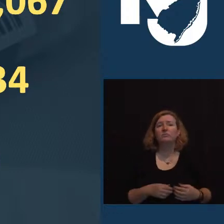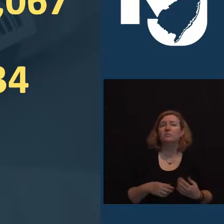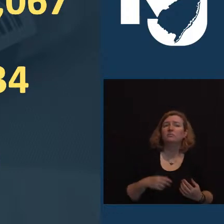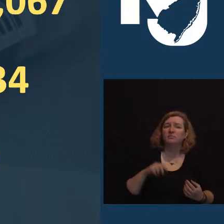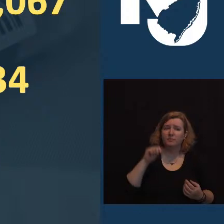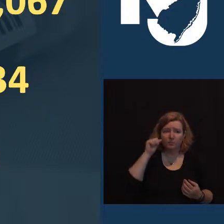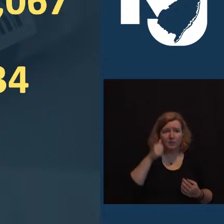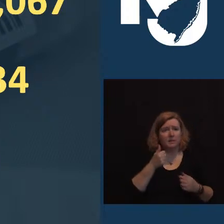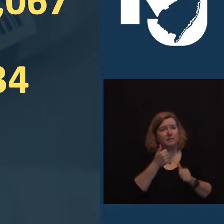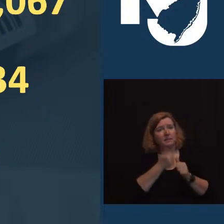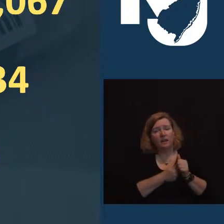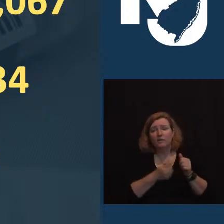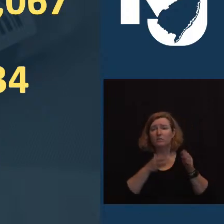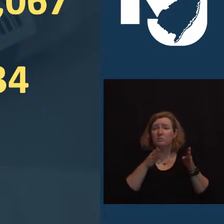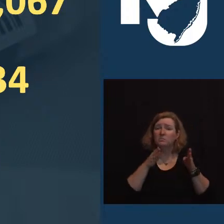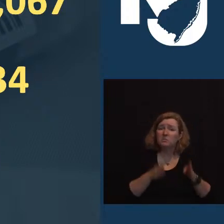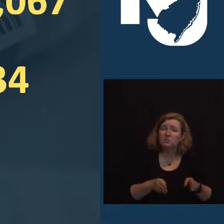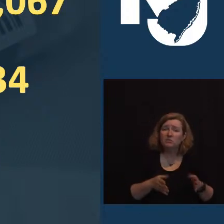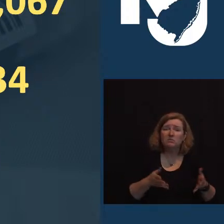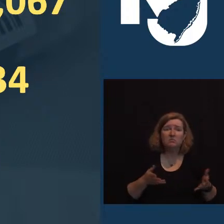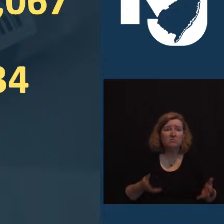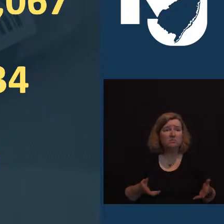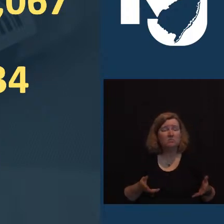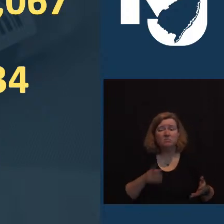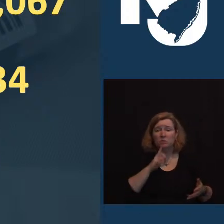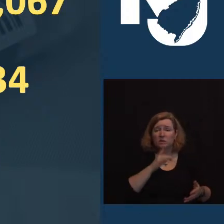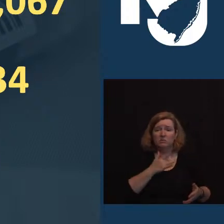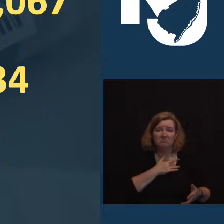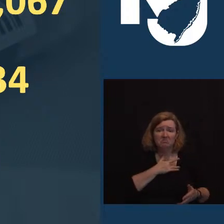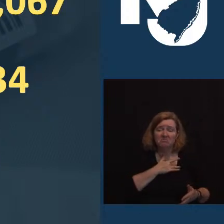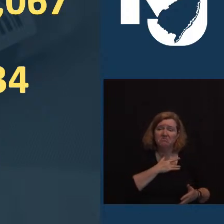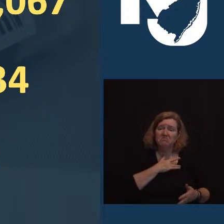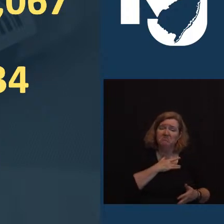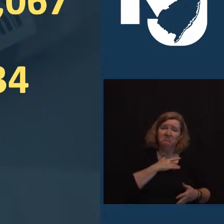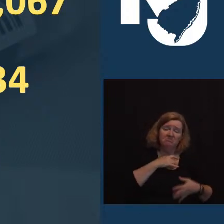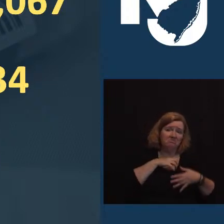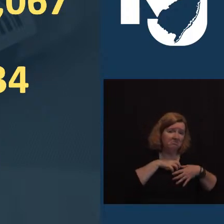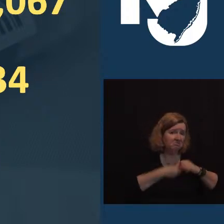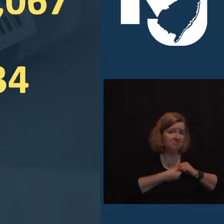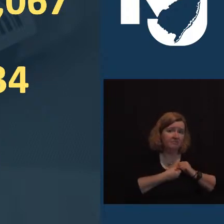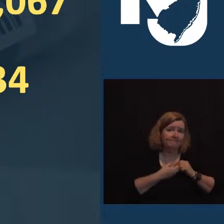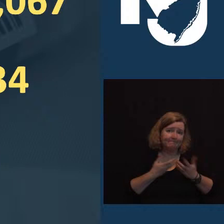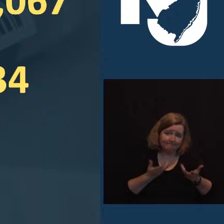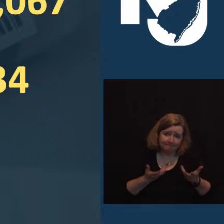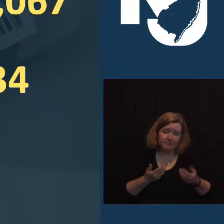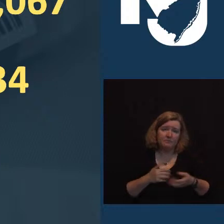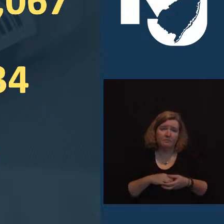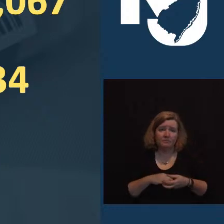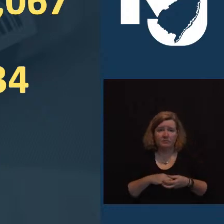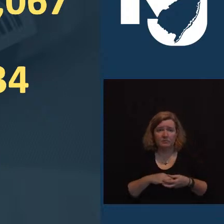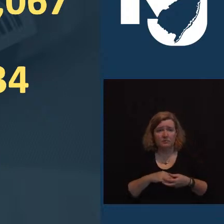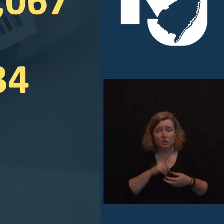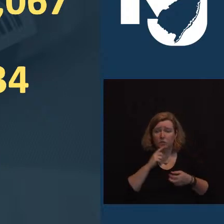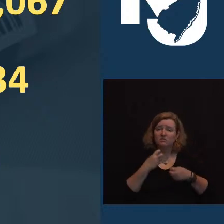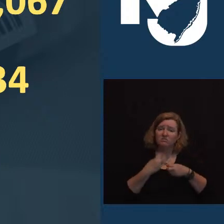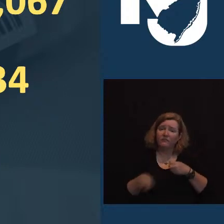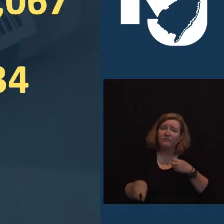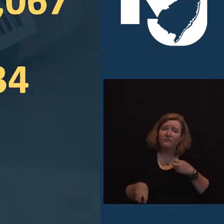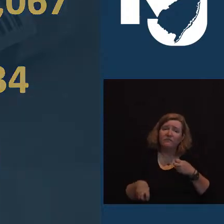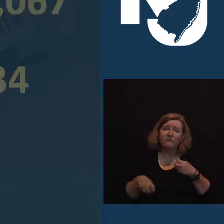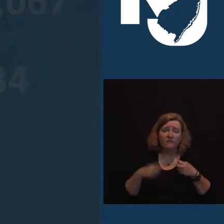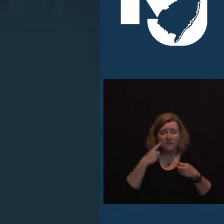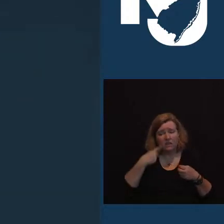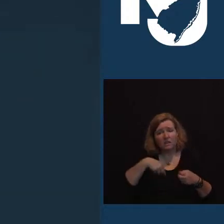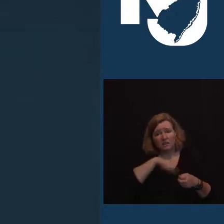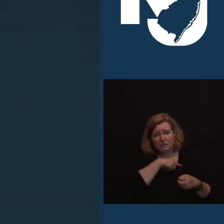12,565 and the 25,707 from this extraordinarily challenging period in our state's history.